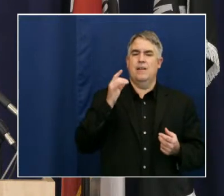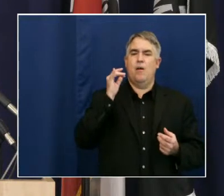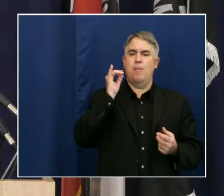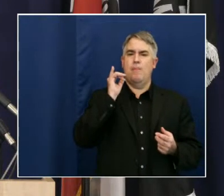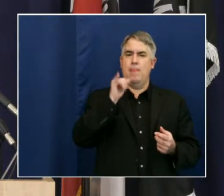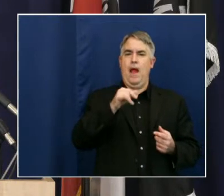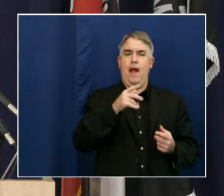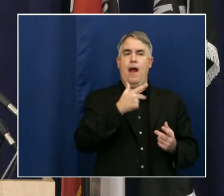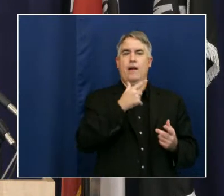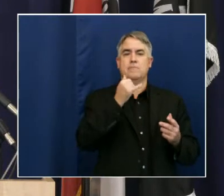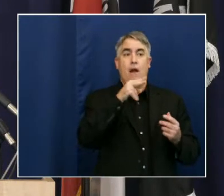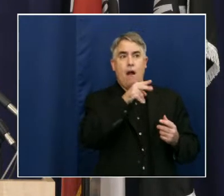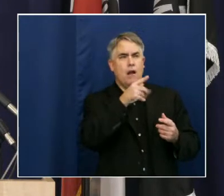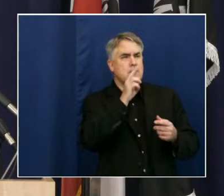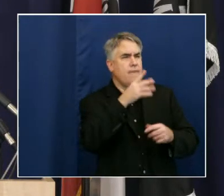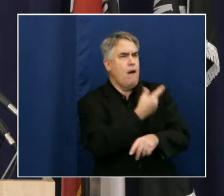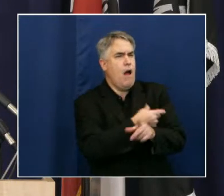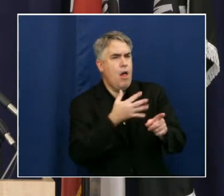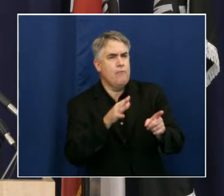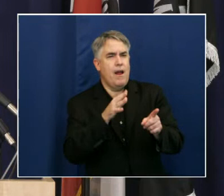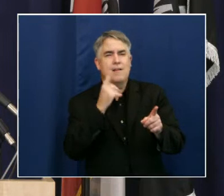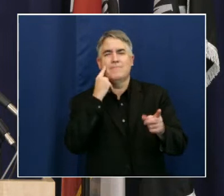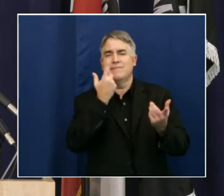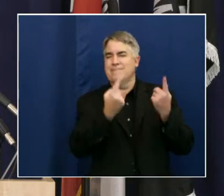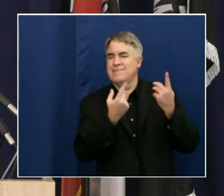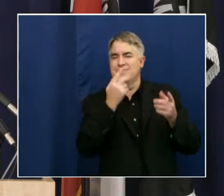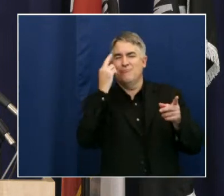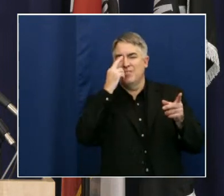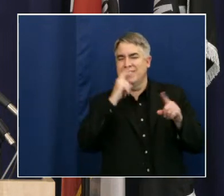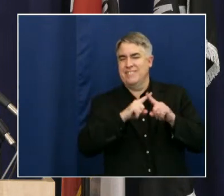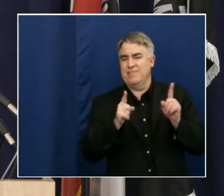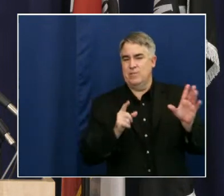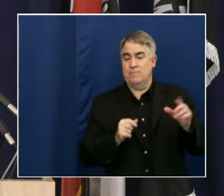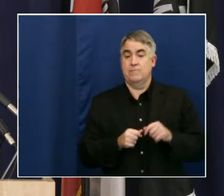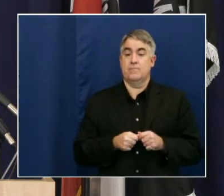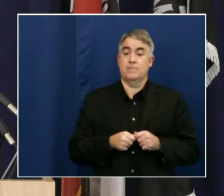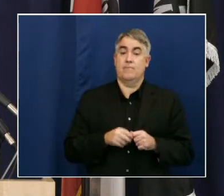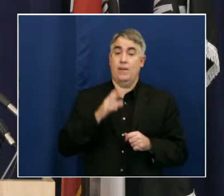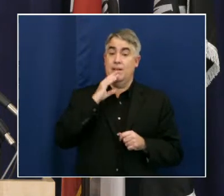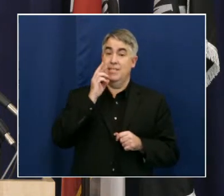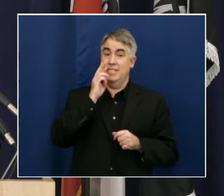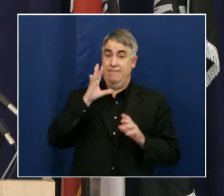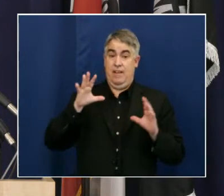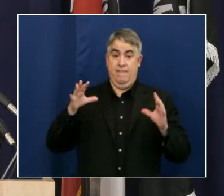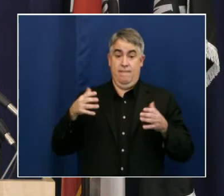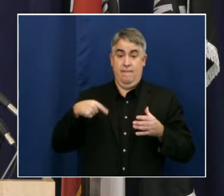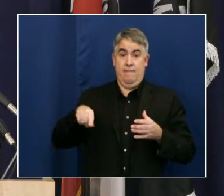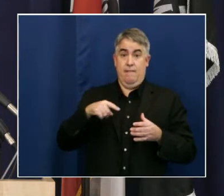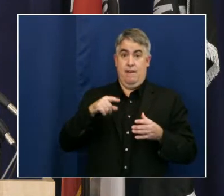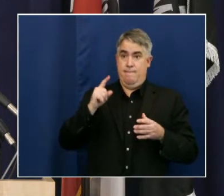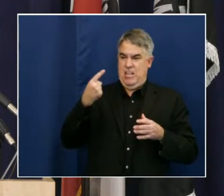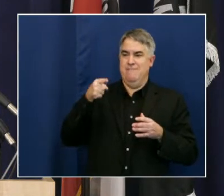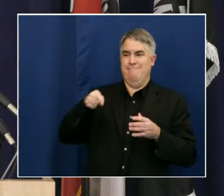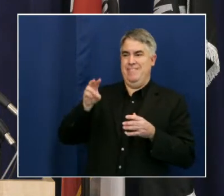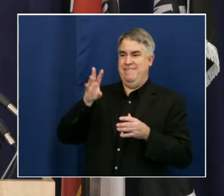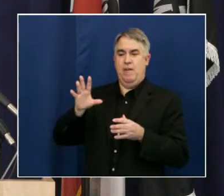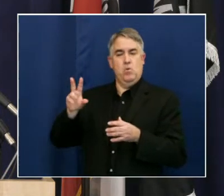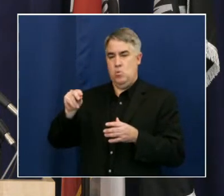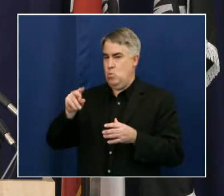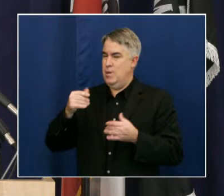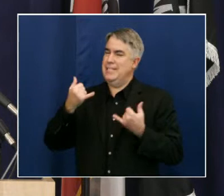is just being a little bit more flexible when there are those kinds of decisions that need to be made